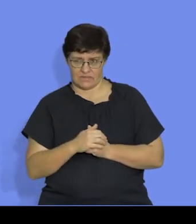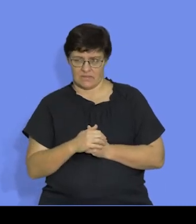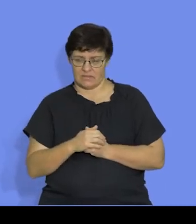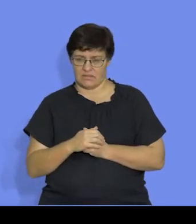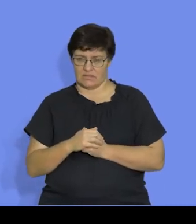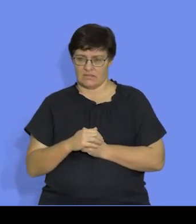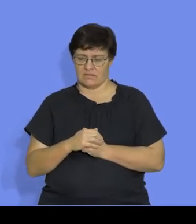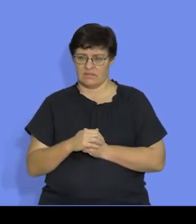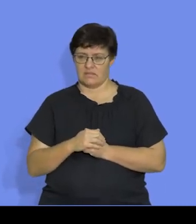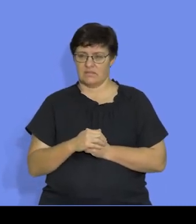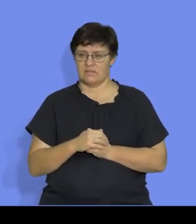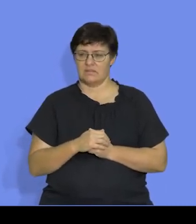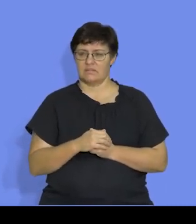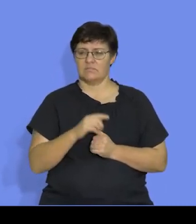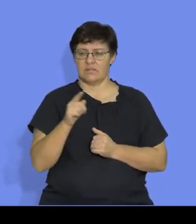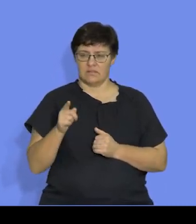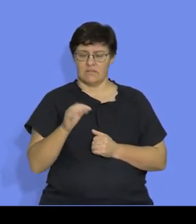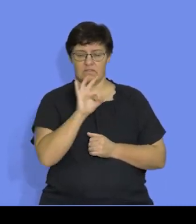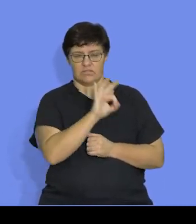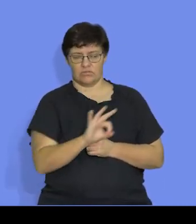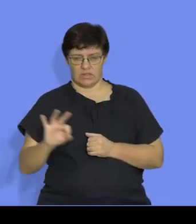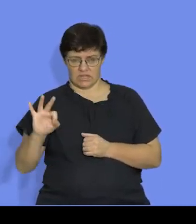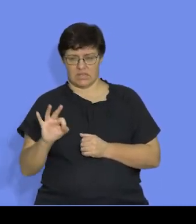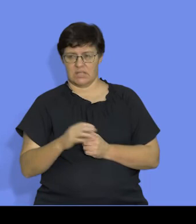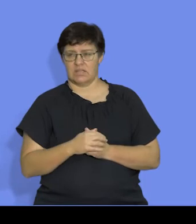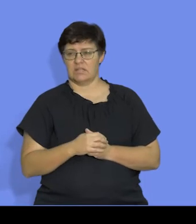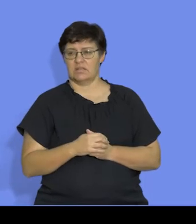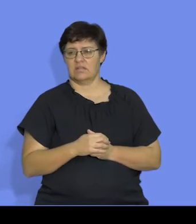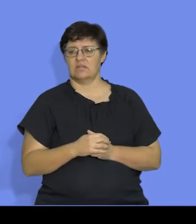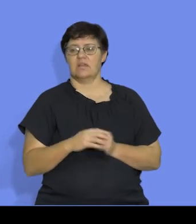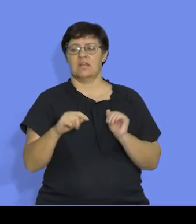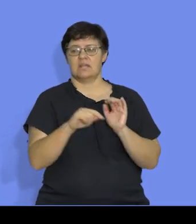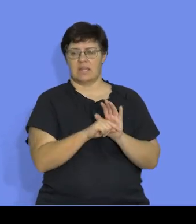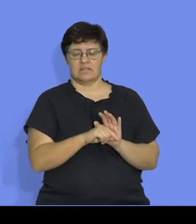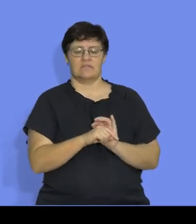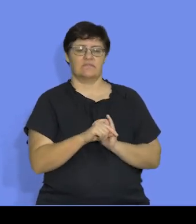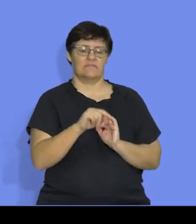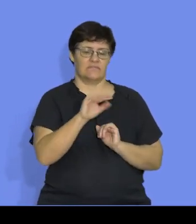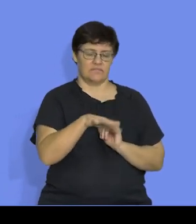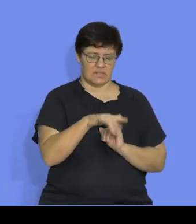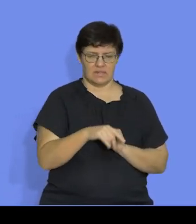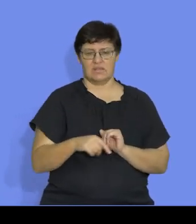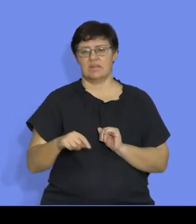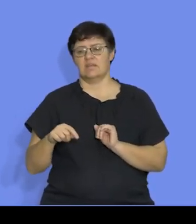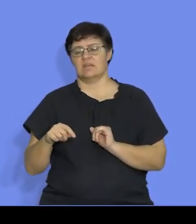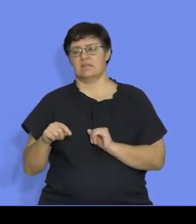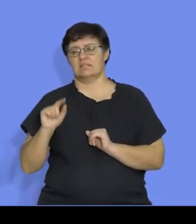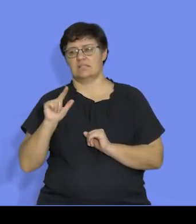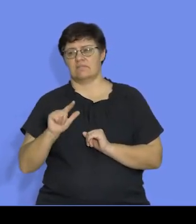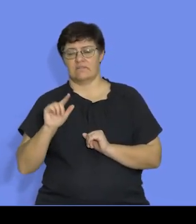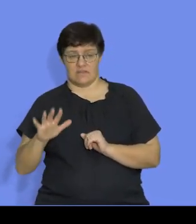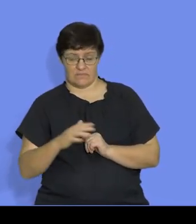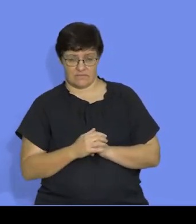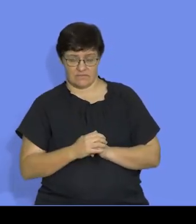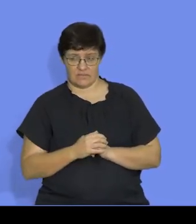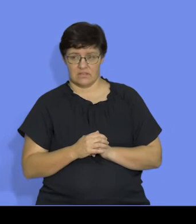5 to the power of n minus 1. The first 3 terms are 3, negative 15, and 75. Then we are